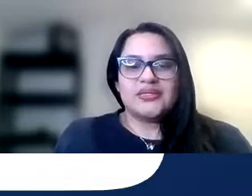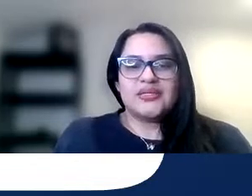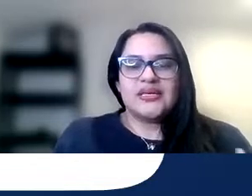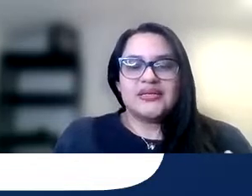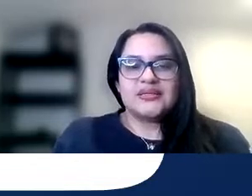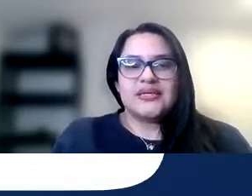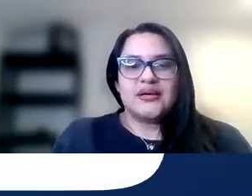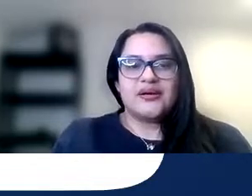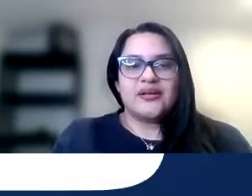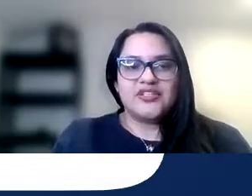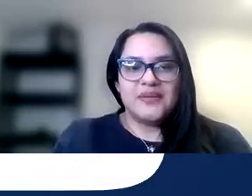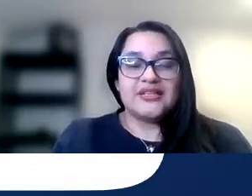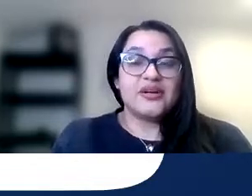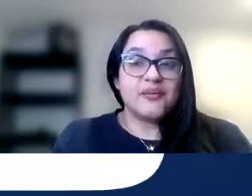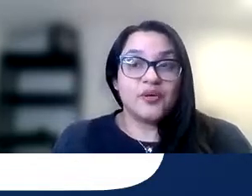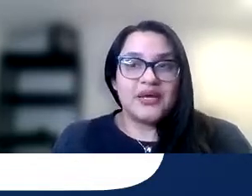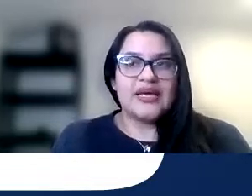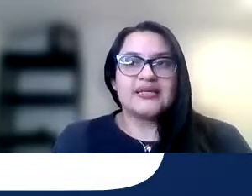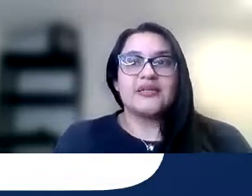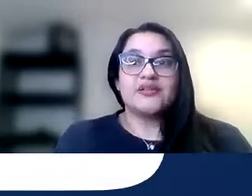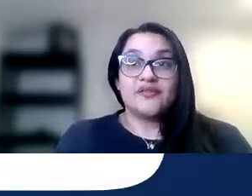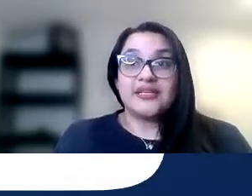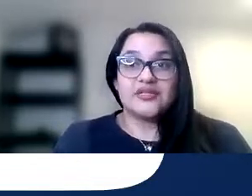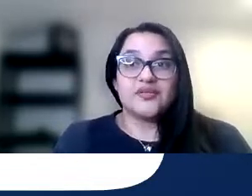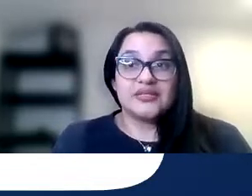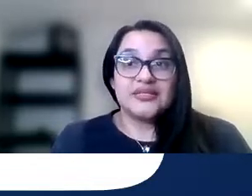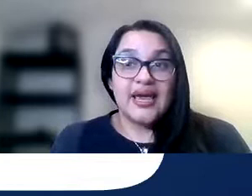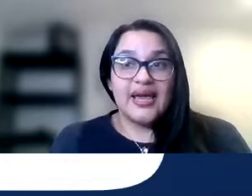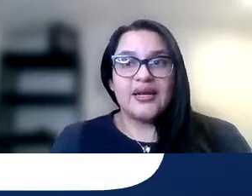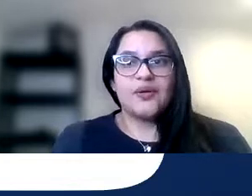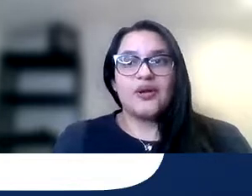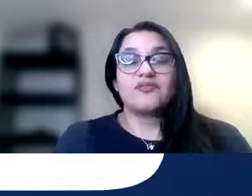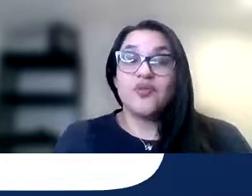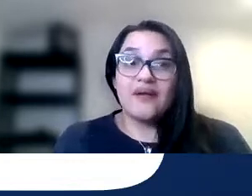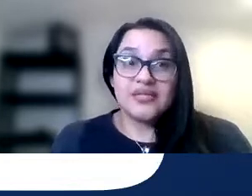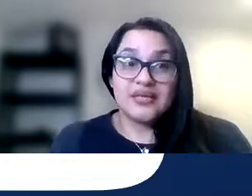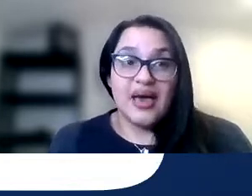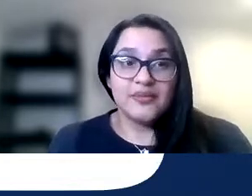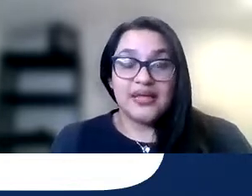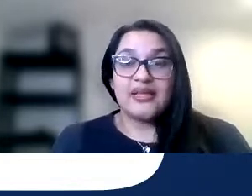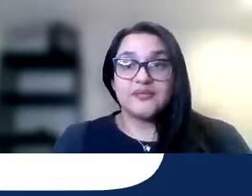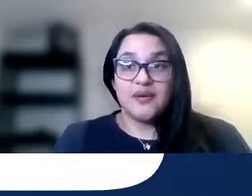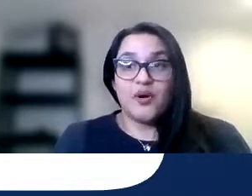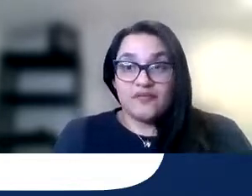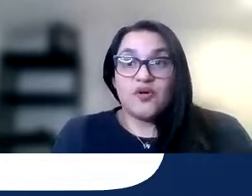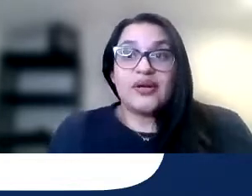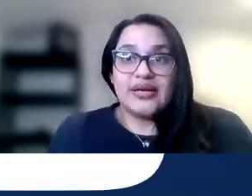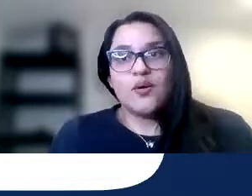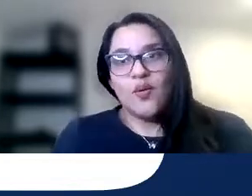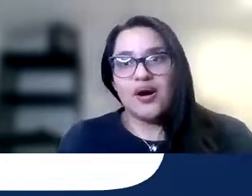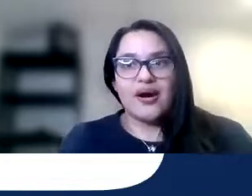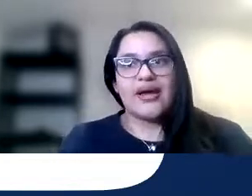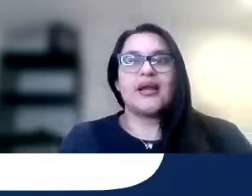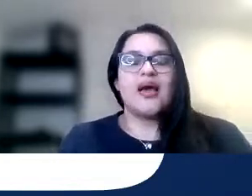hold our convention meetings and our e-board meetings, different places throughout the state. We have to travel to them, and that's a part of our